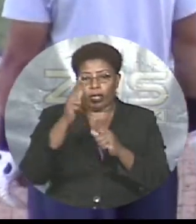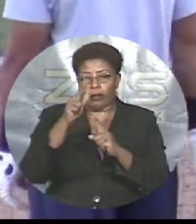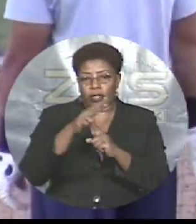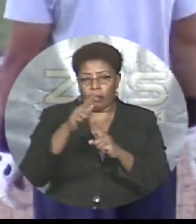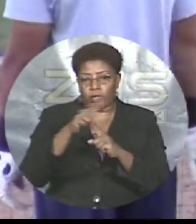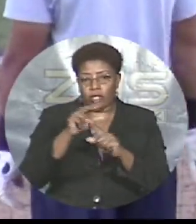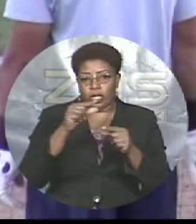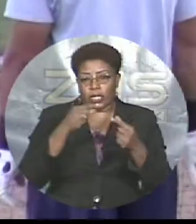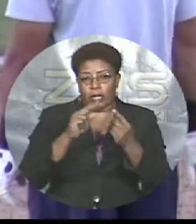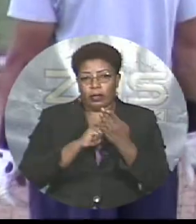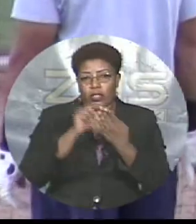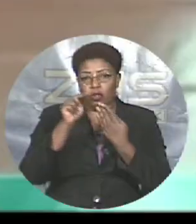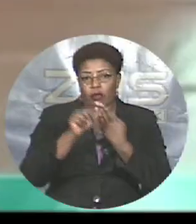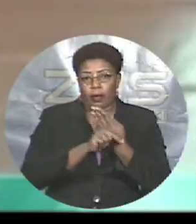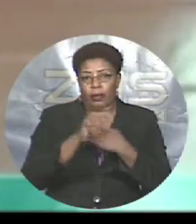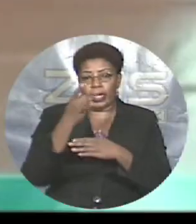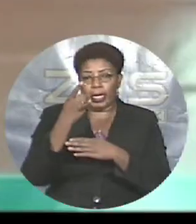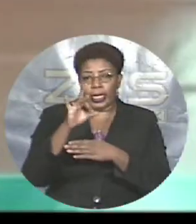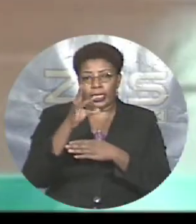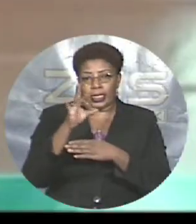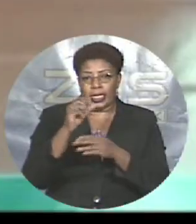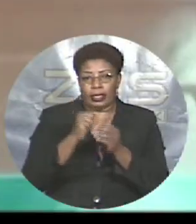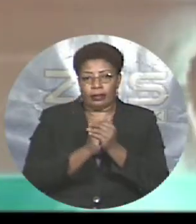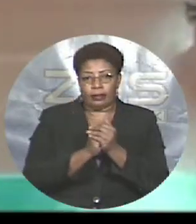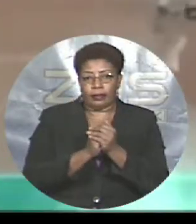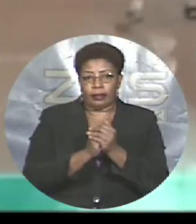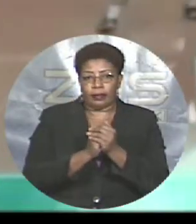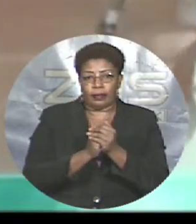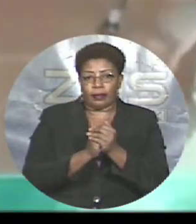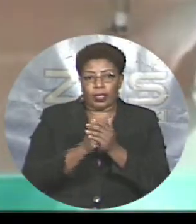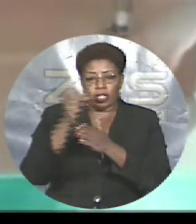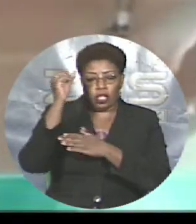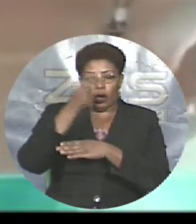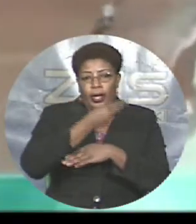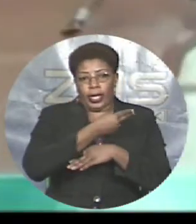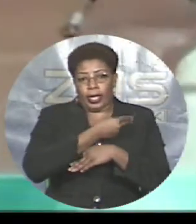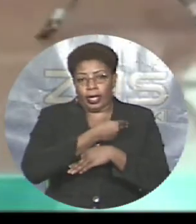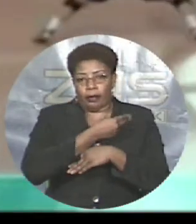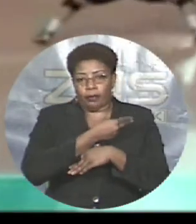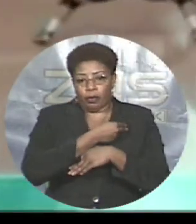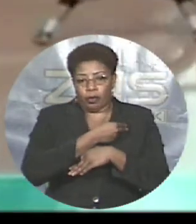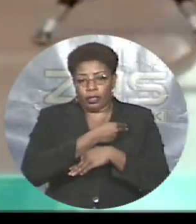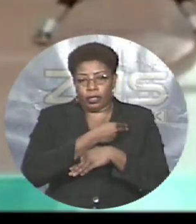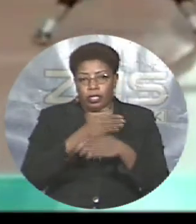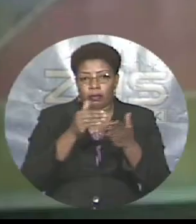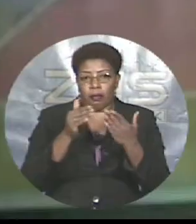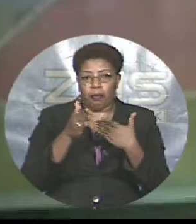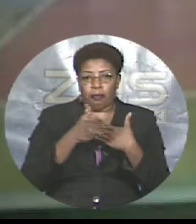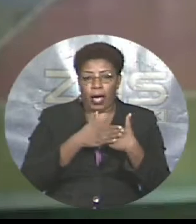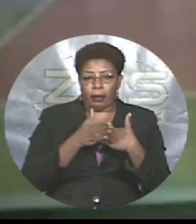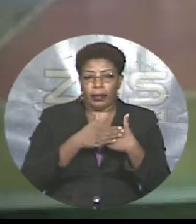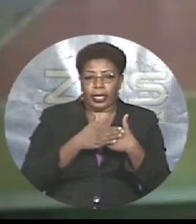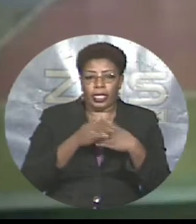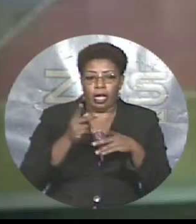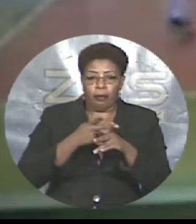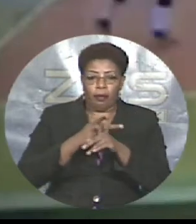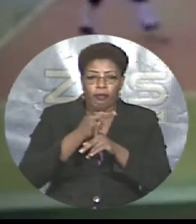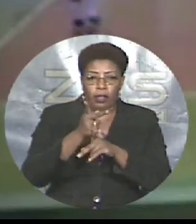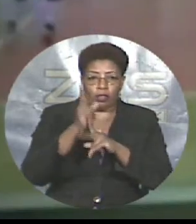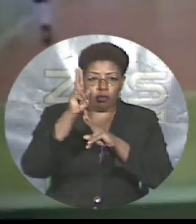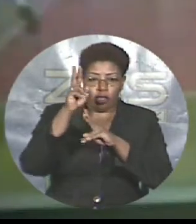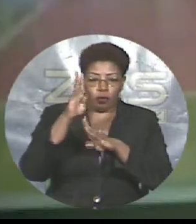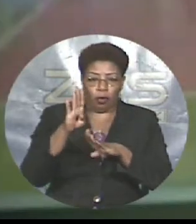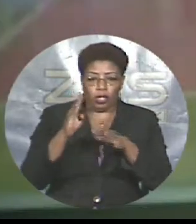for November 18th. Shinari Hepburn back playing professional volleyball in the Greek First Division. It's a top